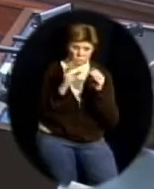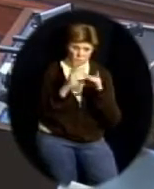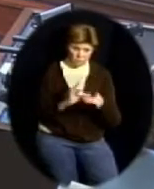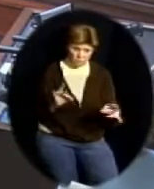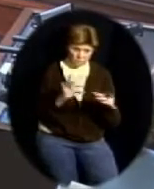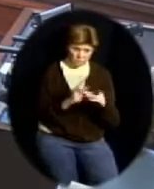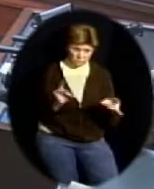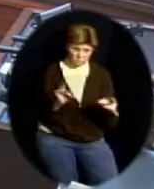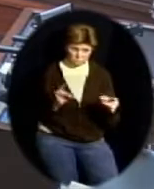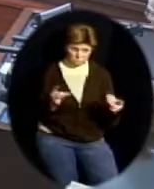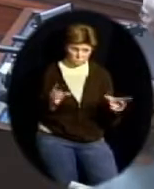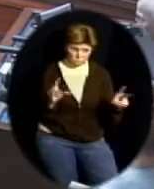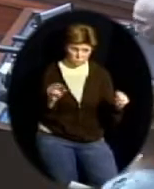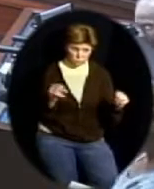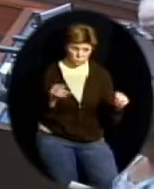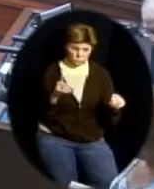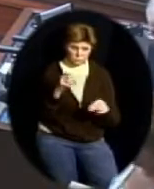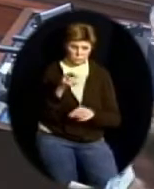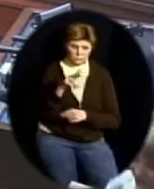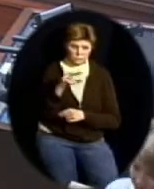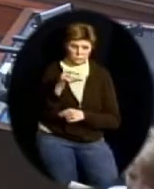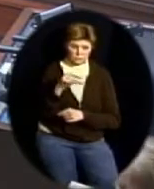Dr. George, thank you very much. Dr. Graham, thank you.